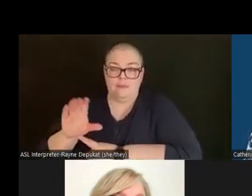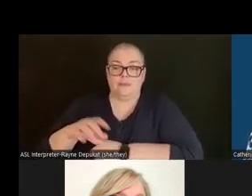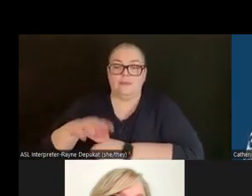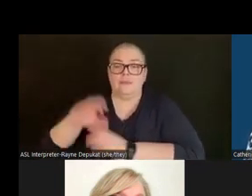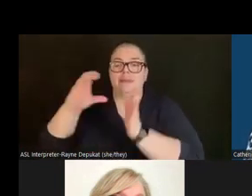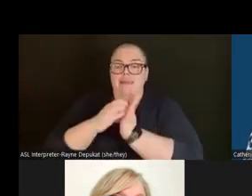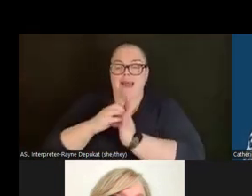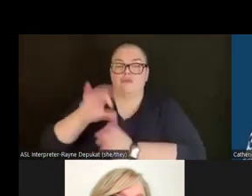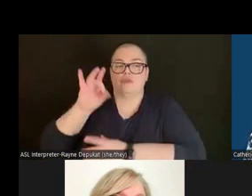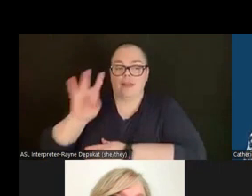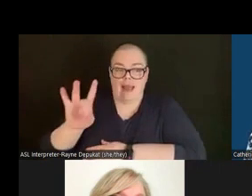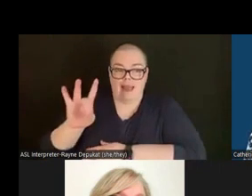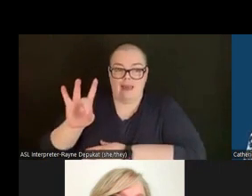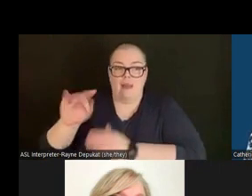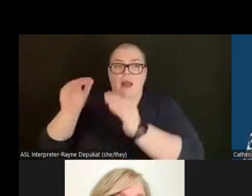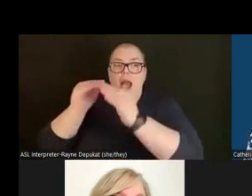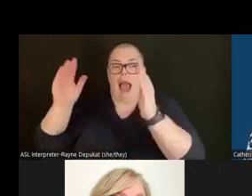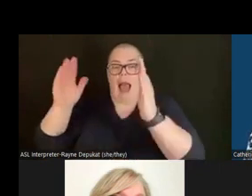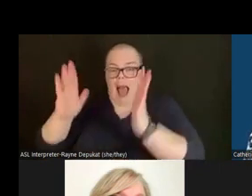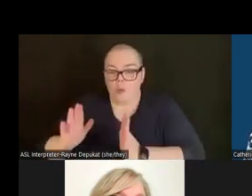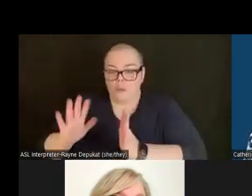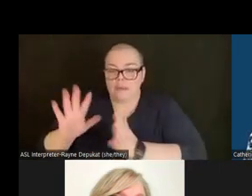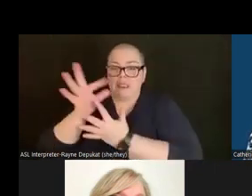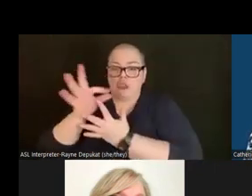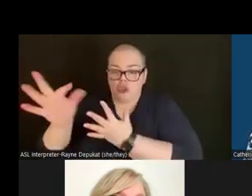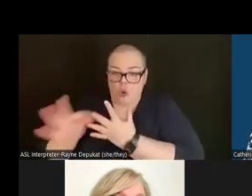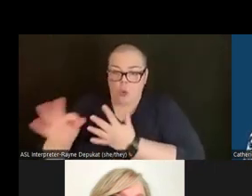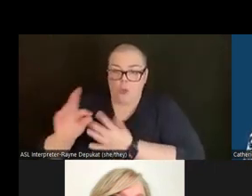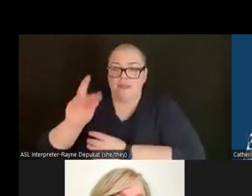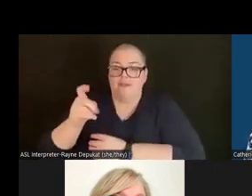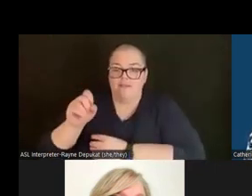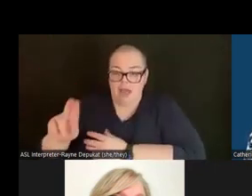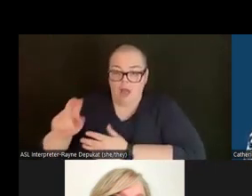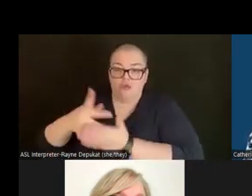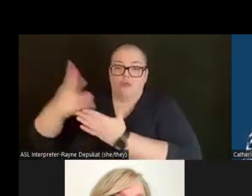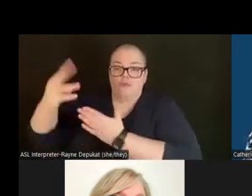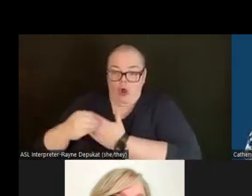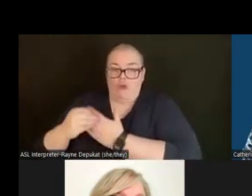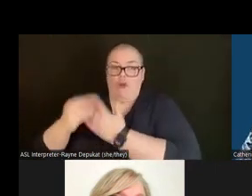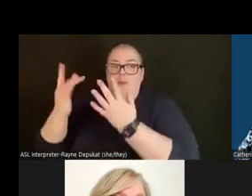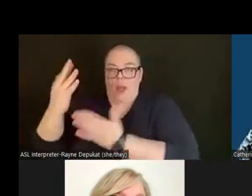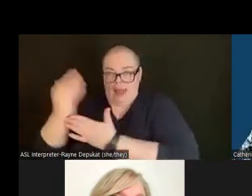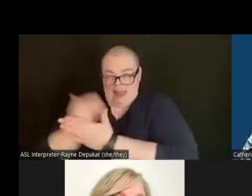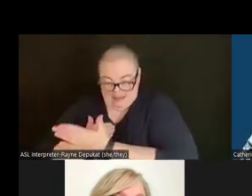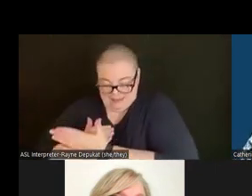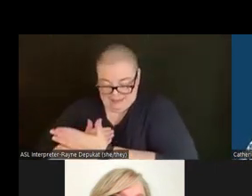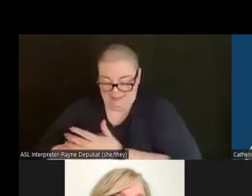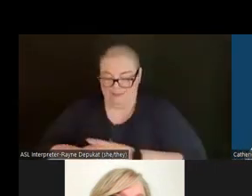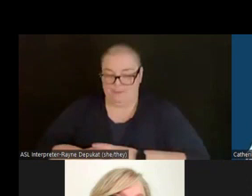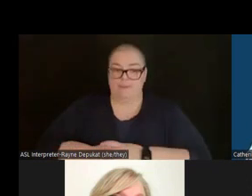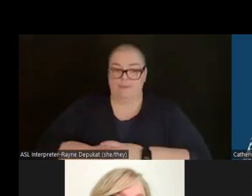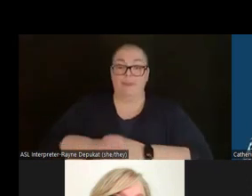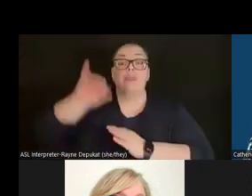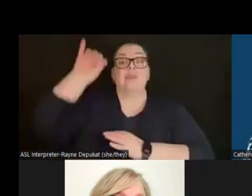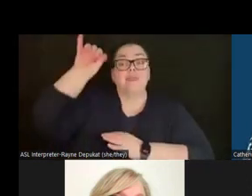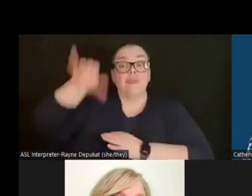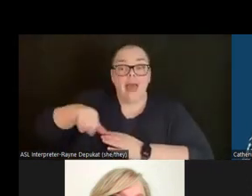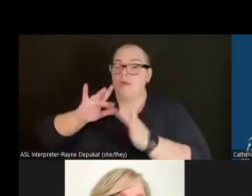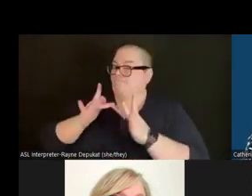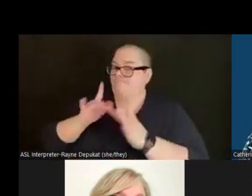Section 8 Housing Choice Voucher Program Waiting List. This is a paper